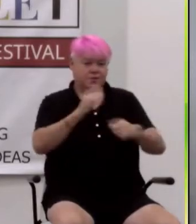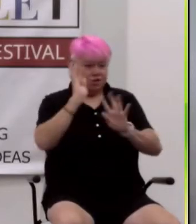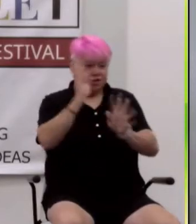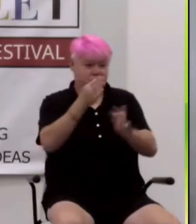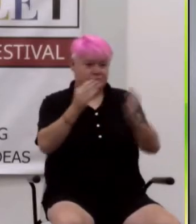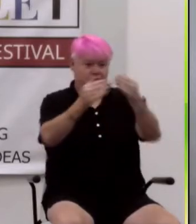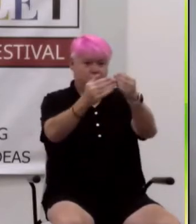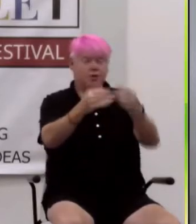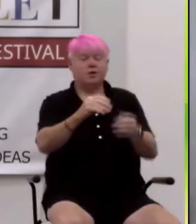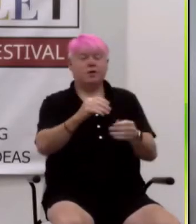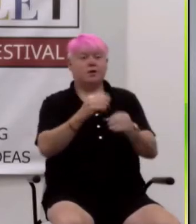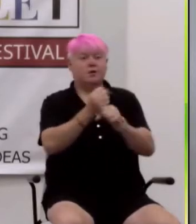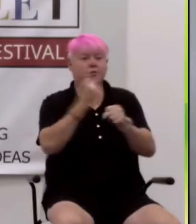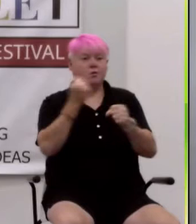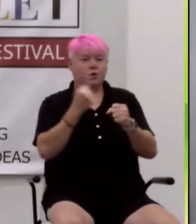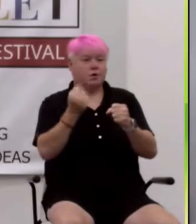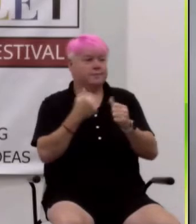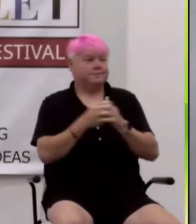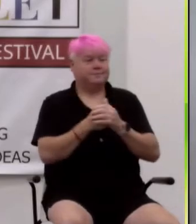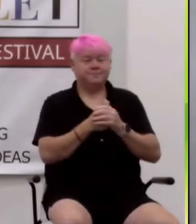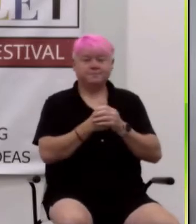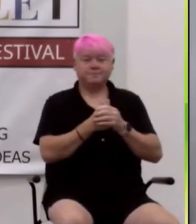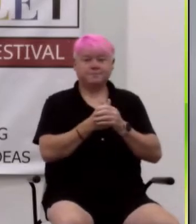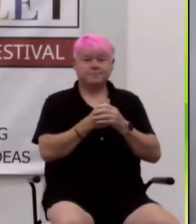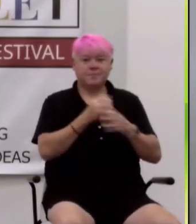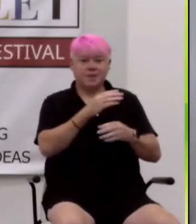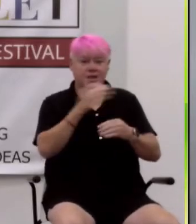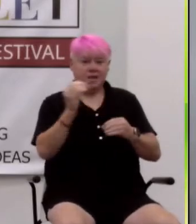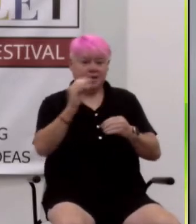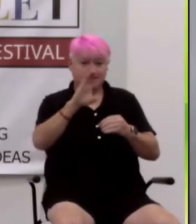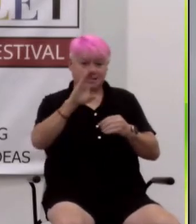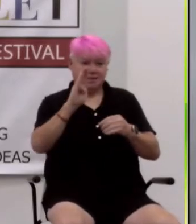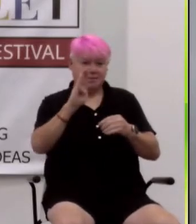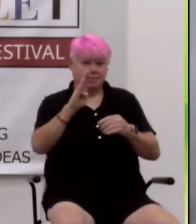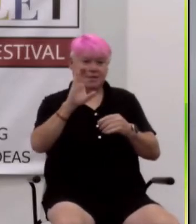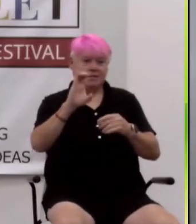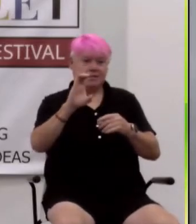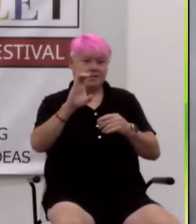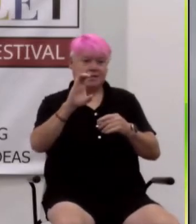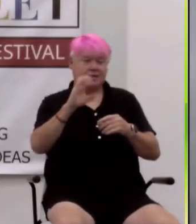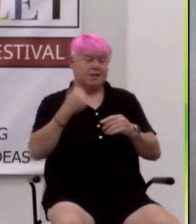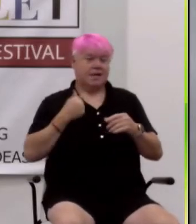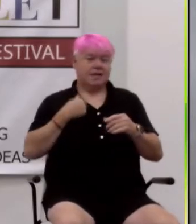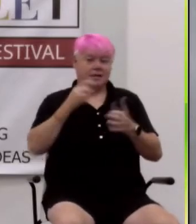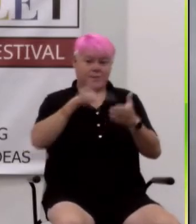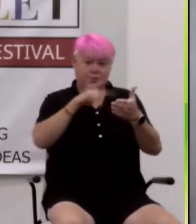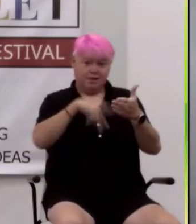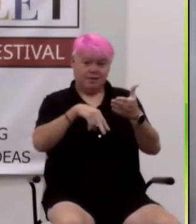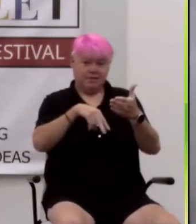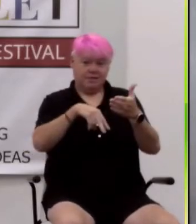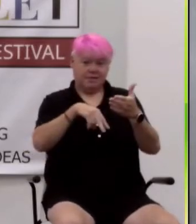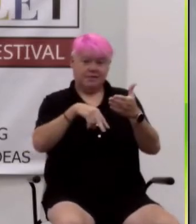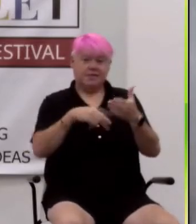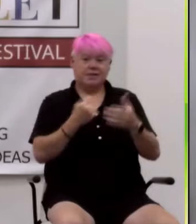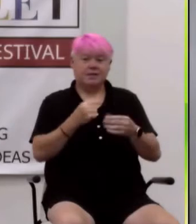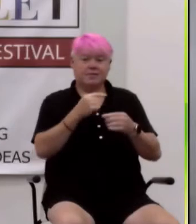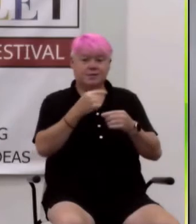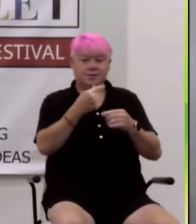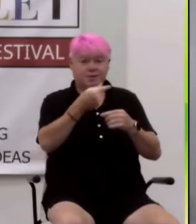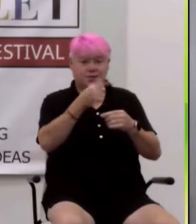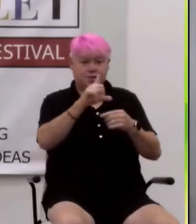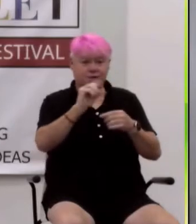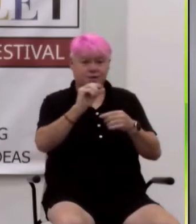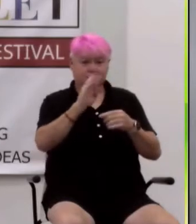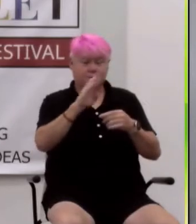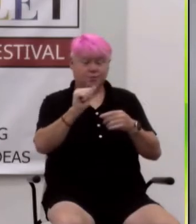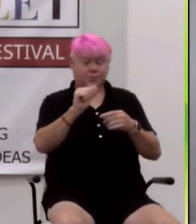Was a finalist for the Commonwealth Book Prize and CBC Canada Reads, and was a Globe and Mail and Washington Post Top